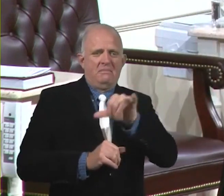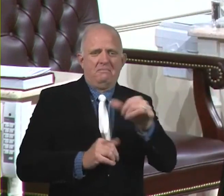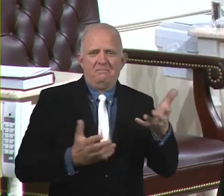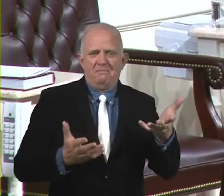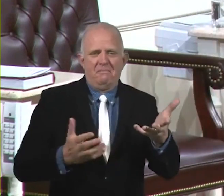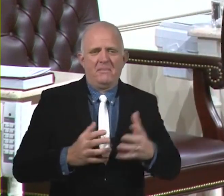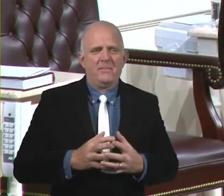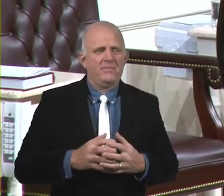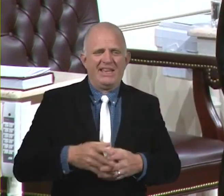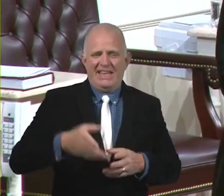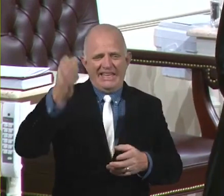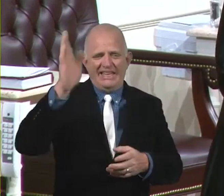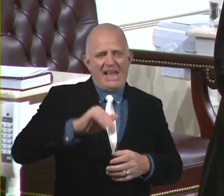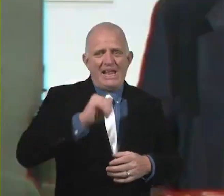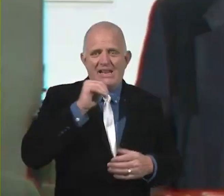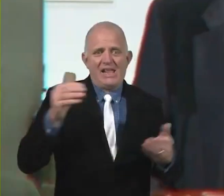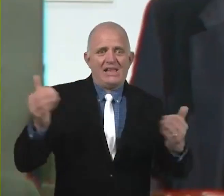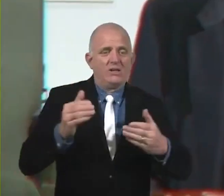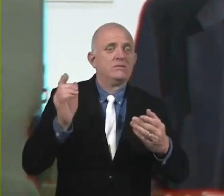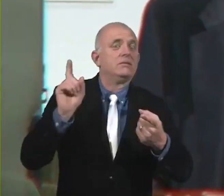God's not here till we get here.